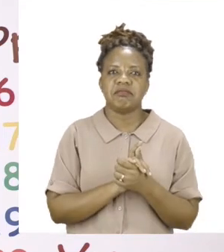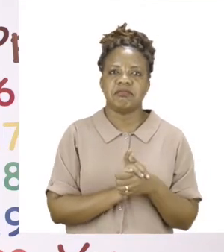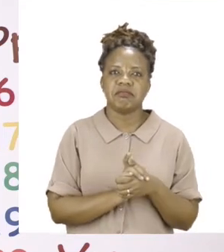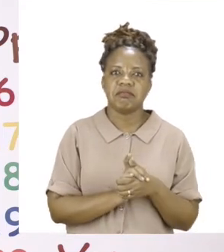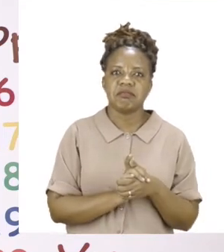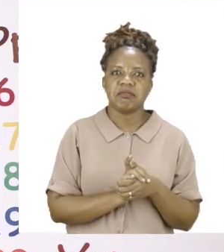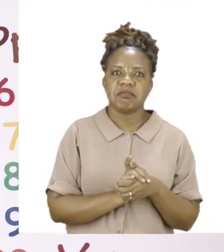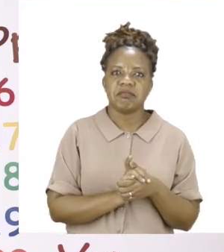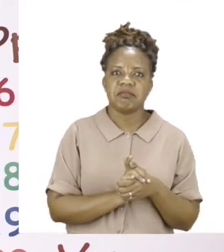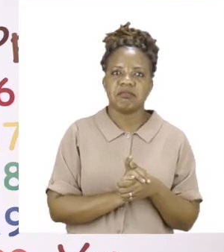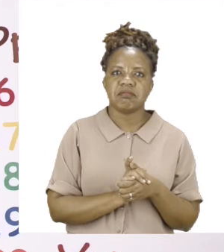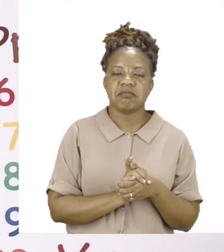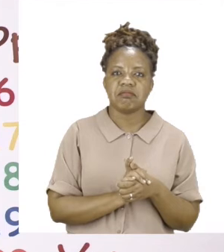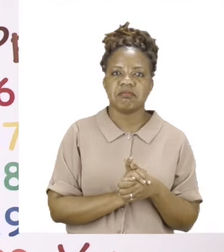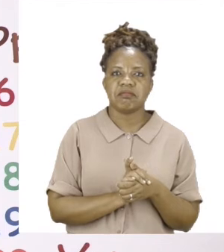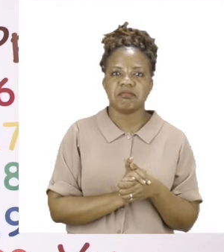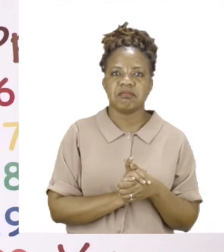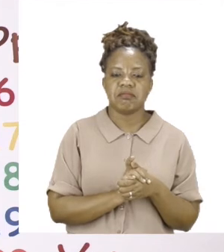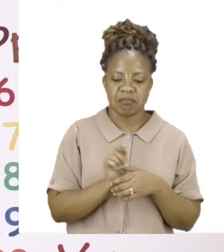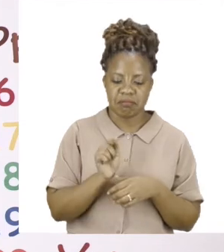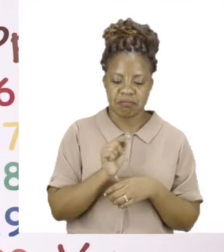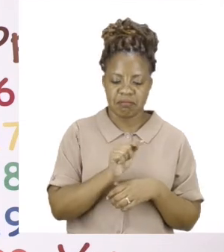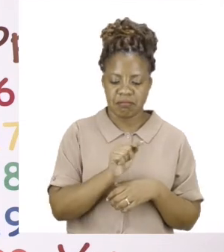So I'm going to choose this one.